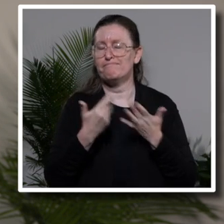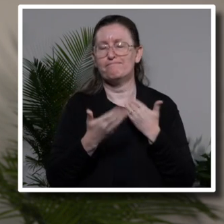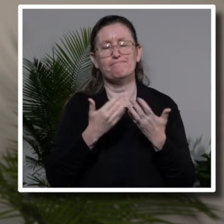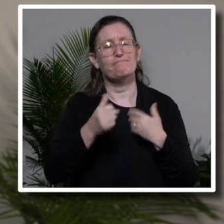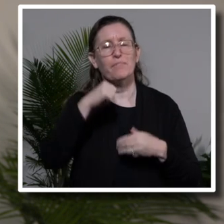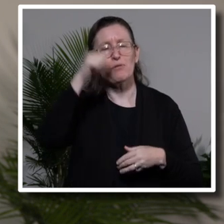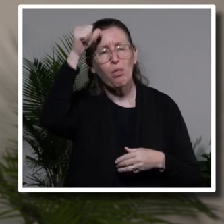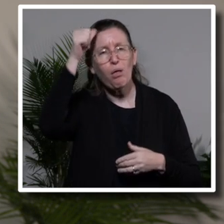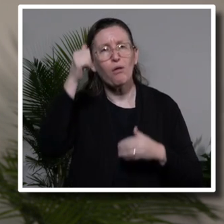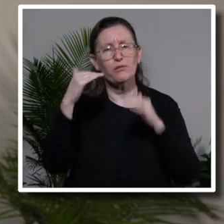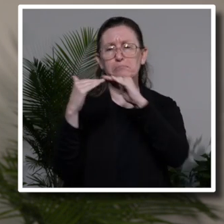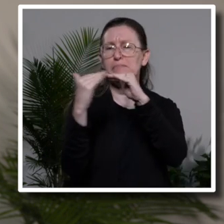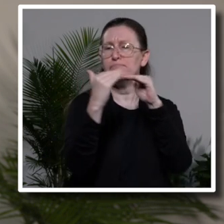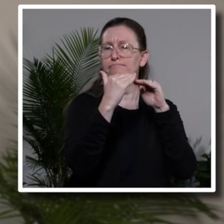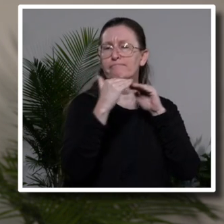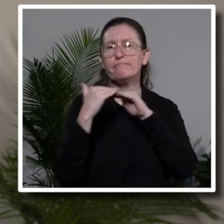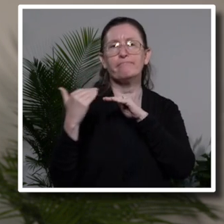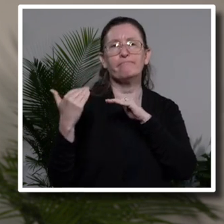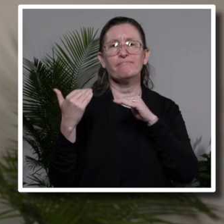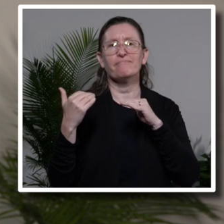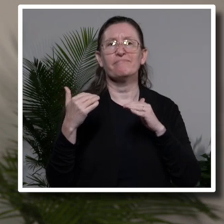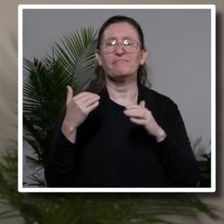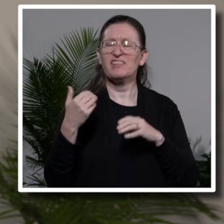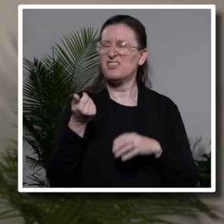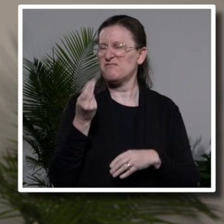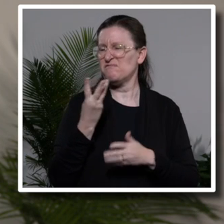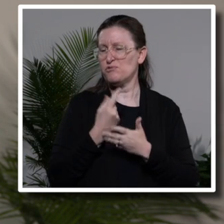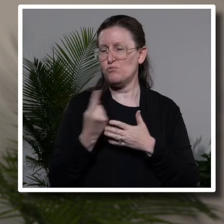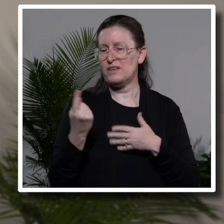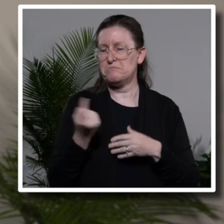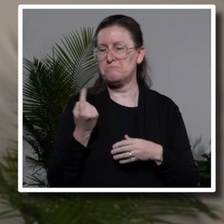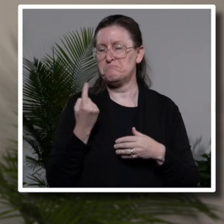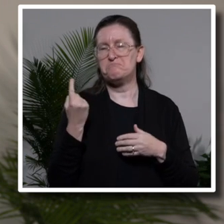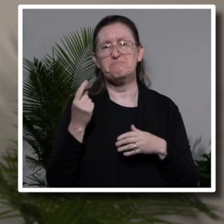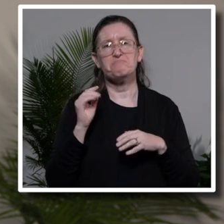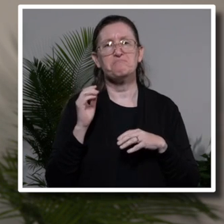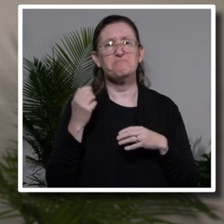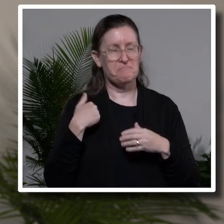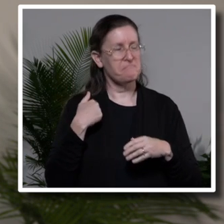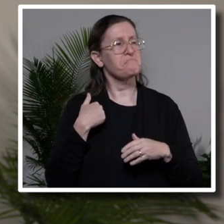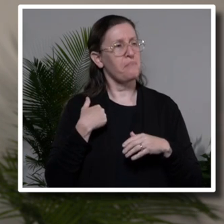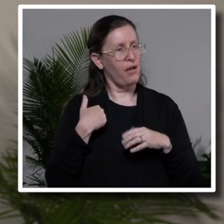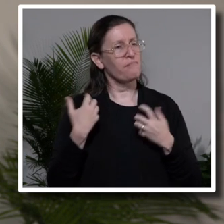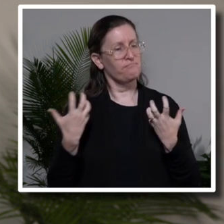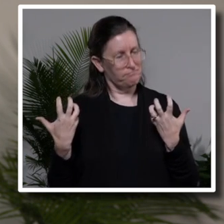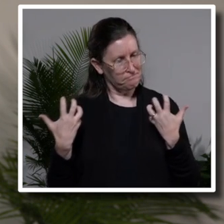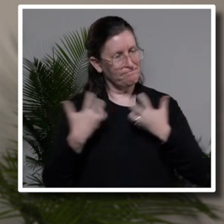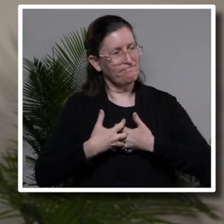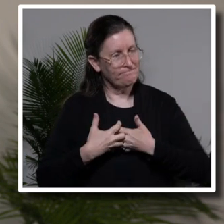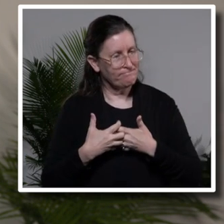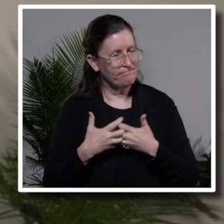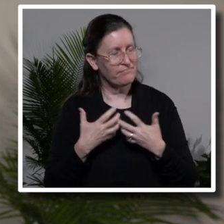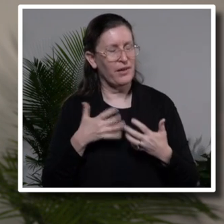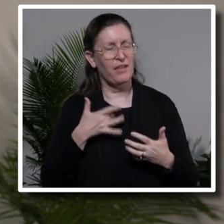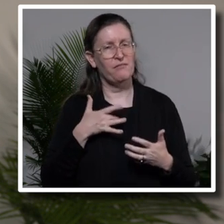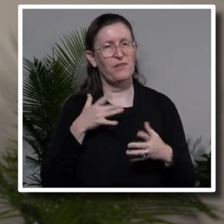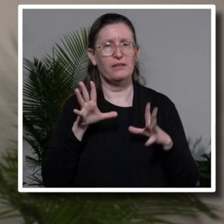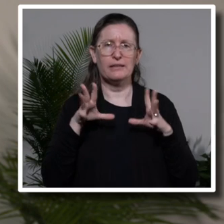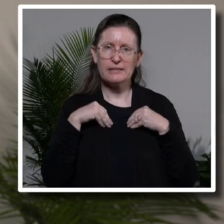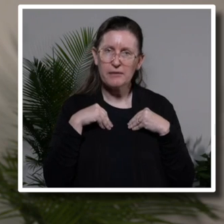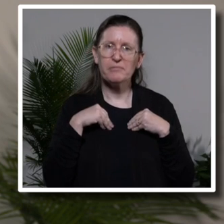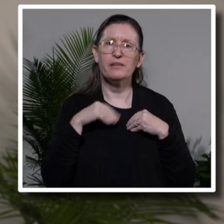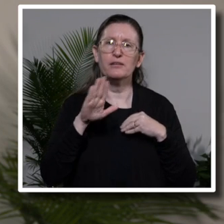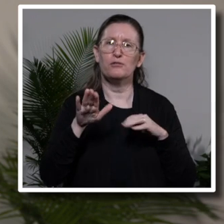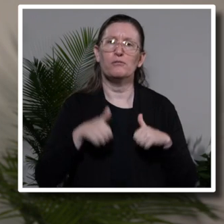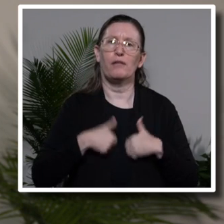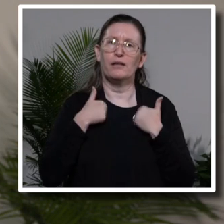your peers. It was only a matter of weeks before we developed an admin-student bond in which I felt an overwhelming sense of